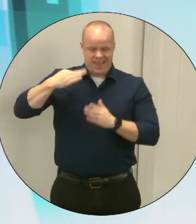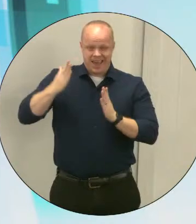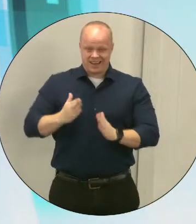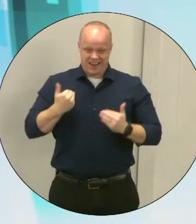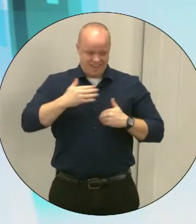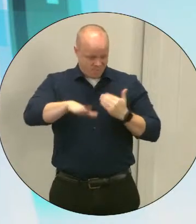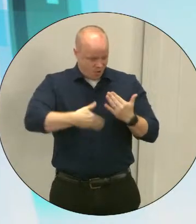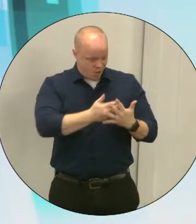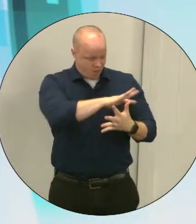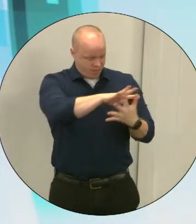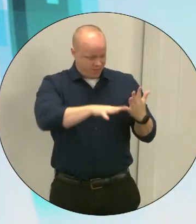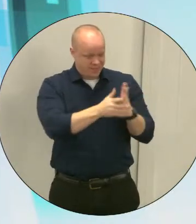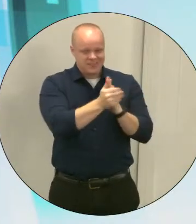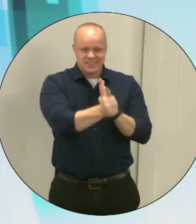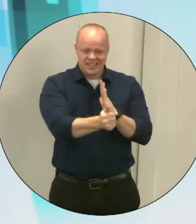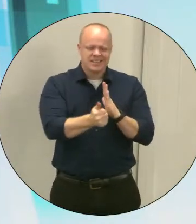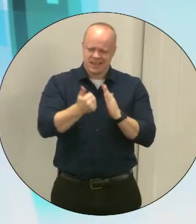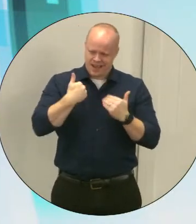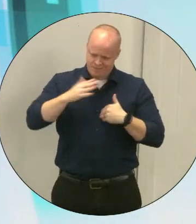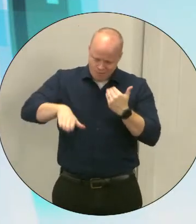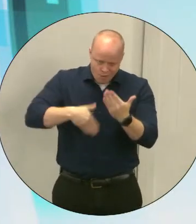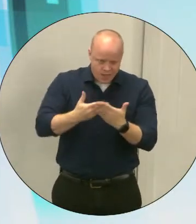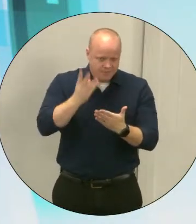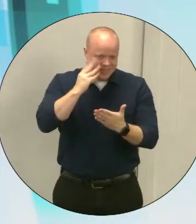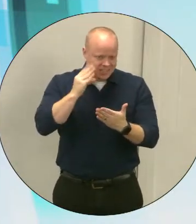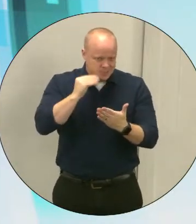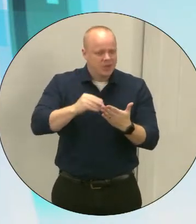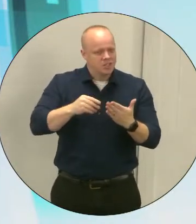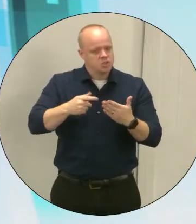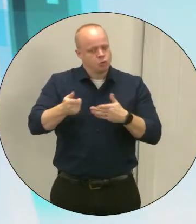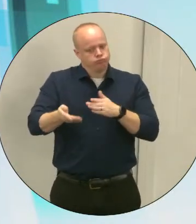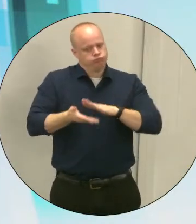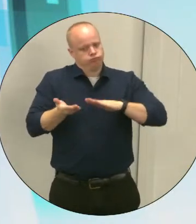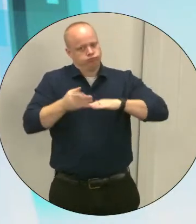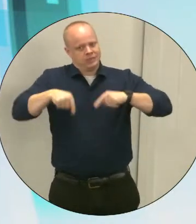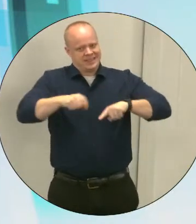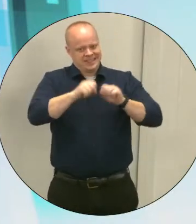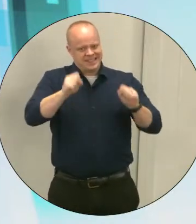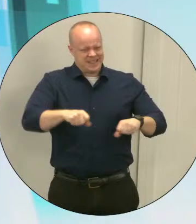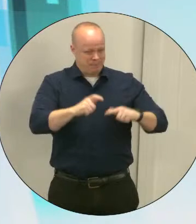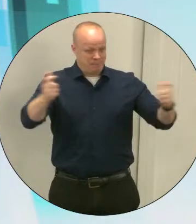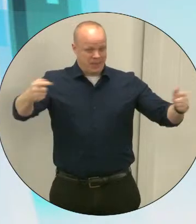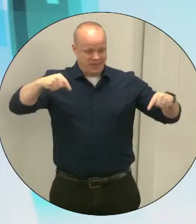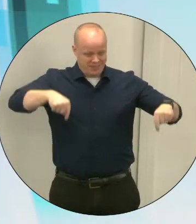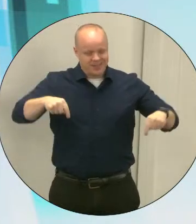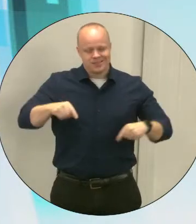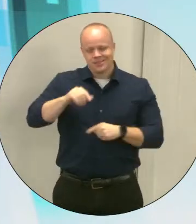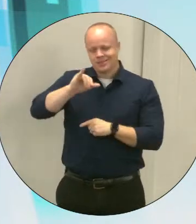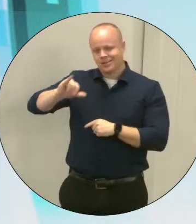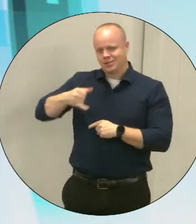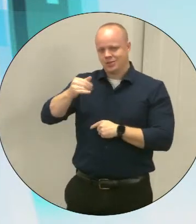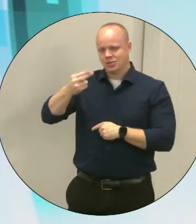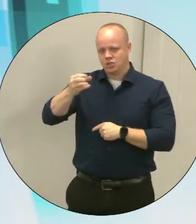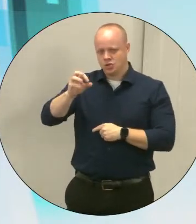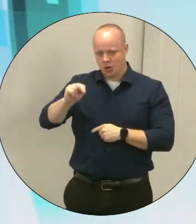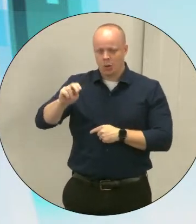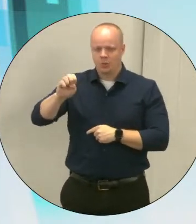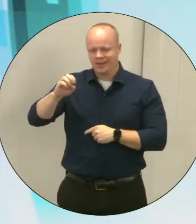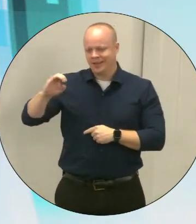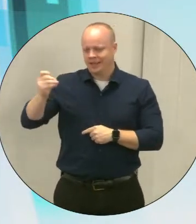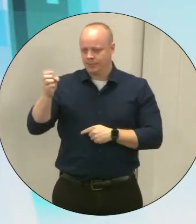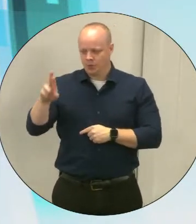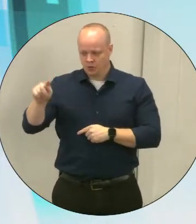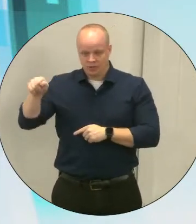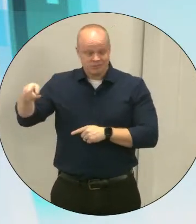wide variety of differing experiences running a system as large as this. That is Joan Ebert. In addition to teaching, she has worked in data